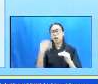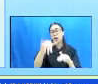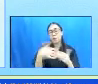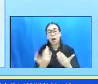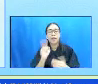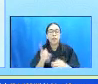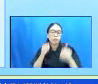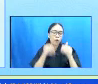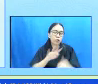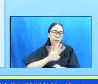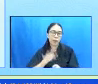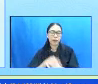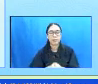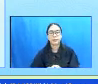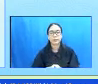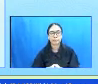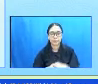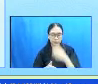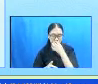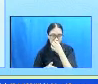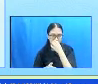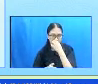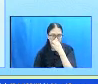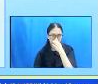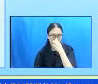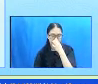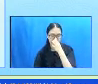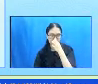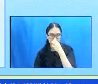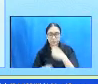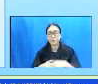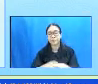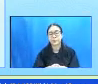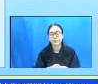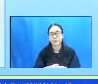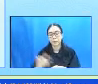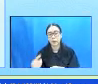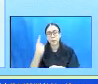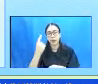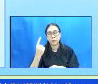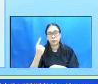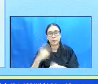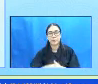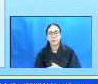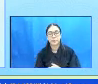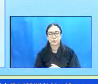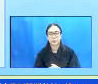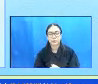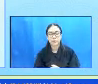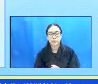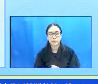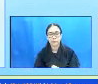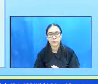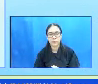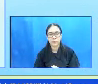things. Is the first, how to we're talking about availability of accurately